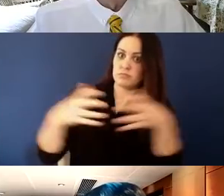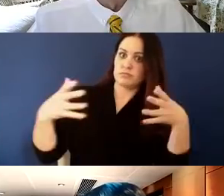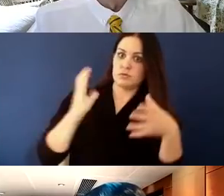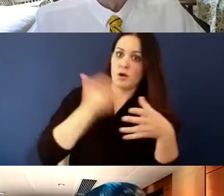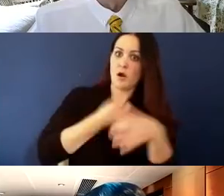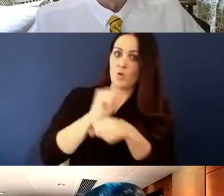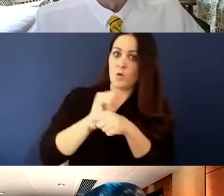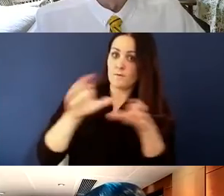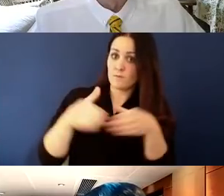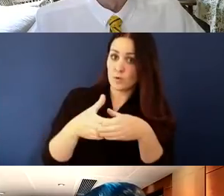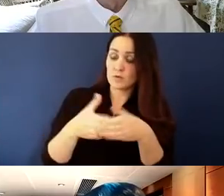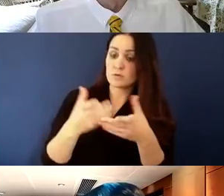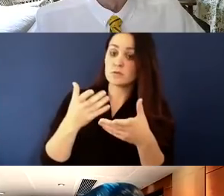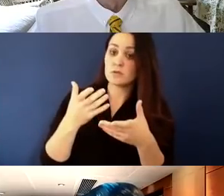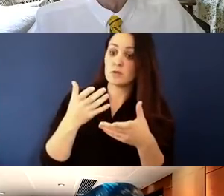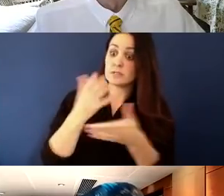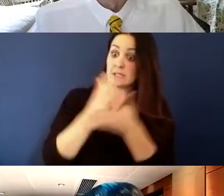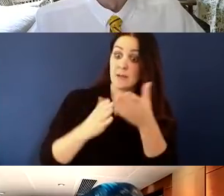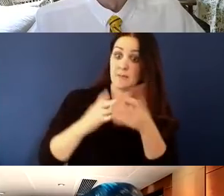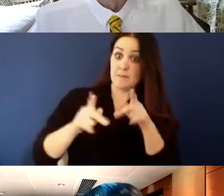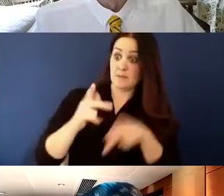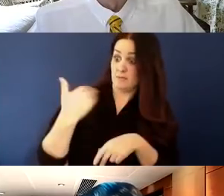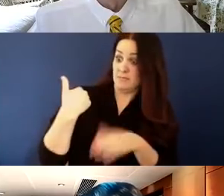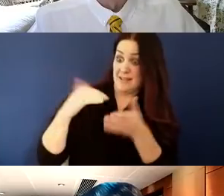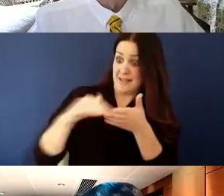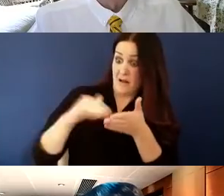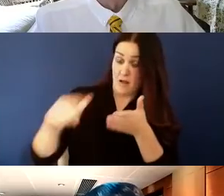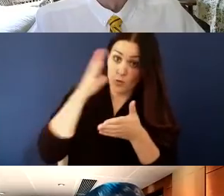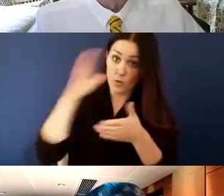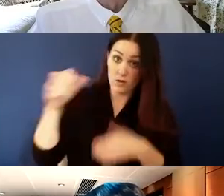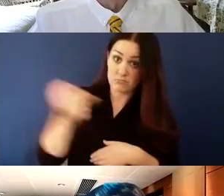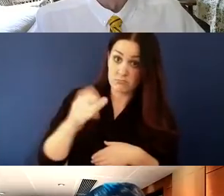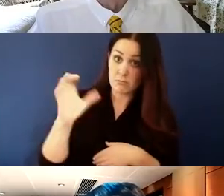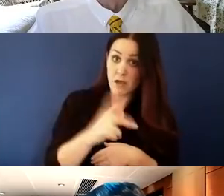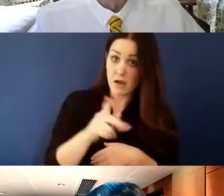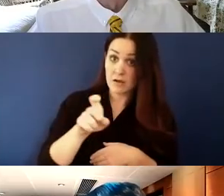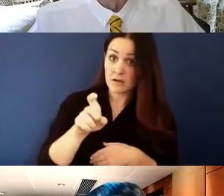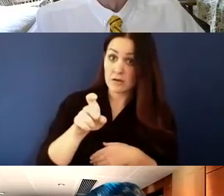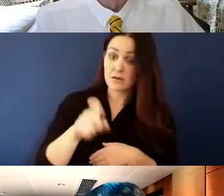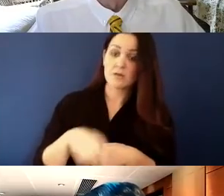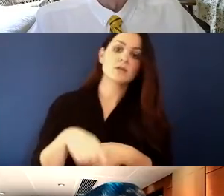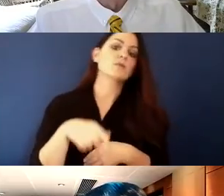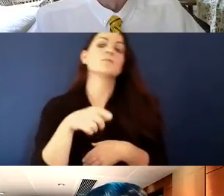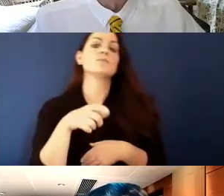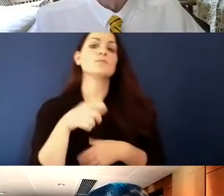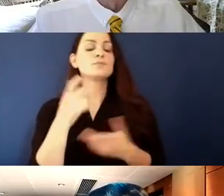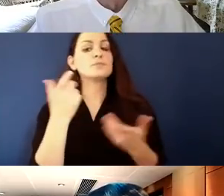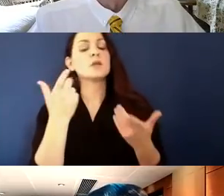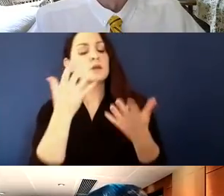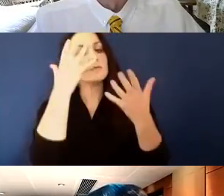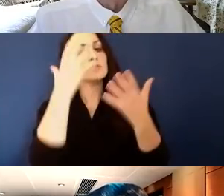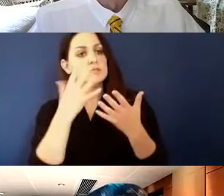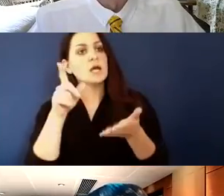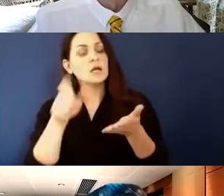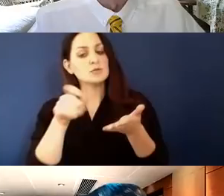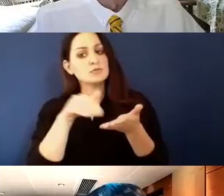people who were casualties of the RIF process? You know, unfortunately, we did have to RIF several of our employees.